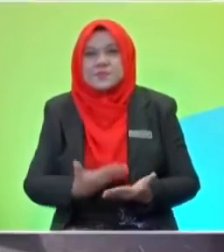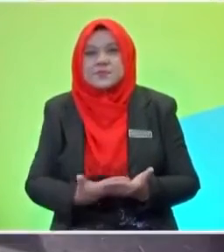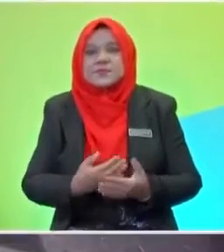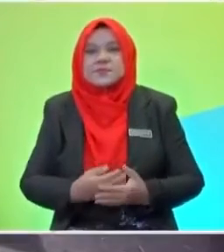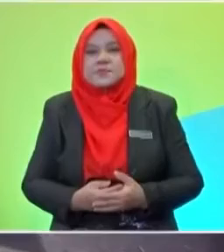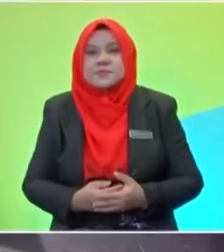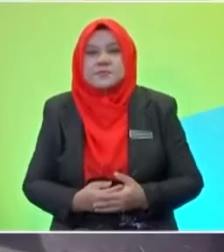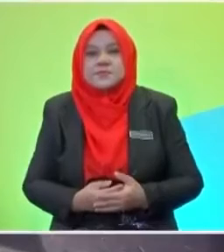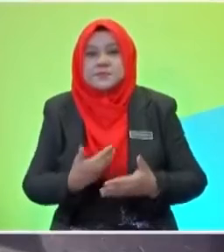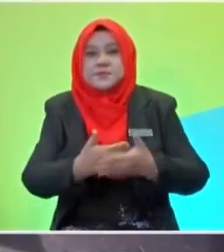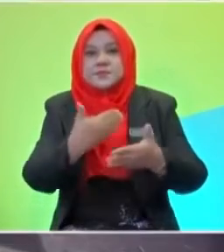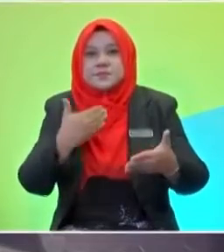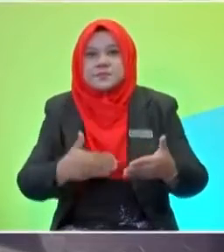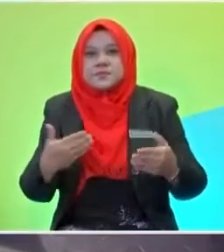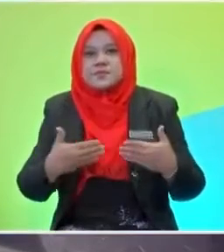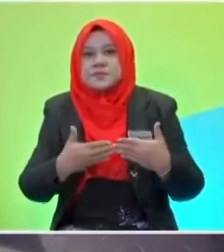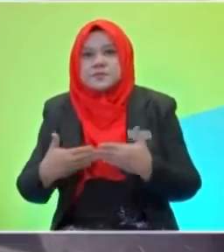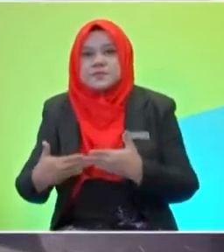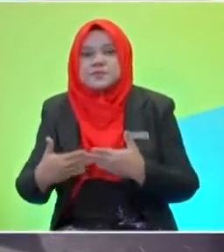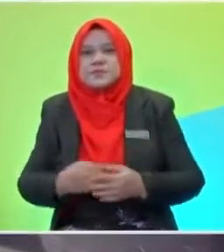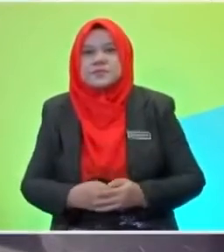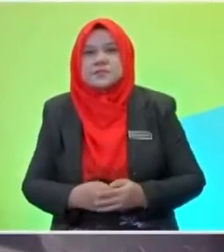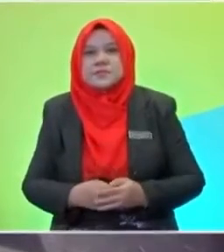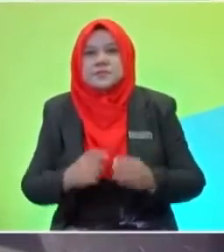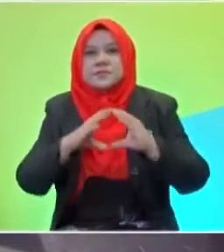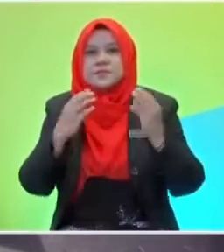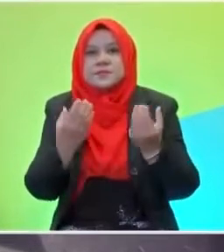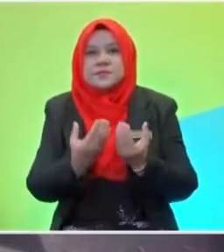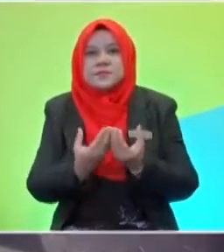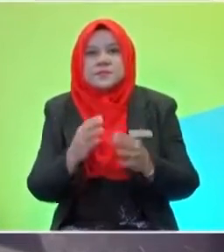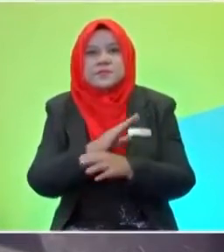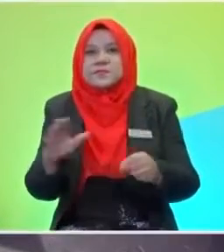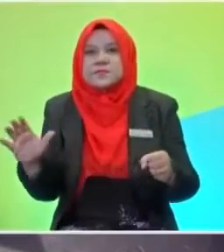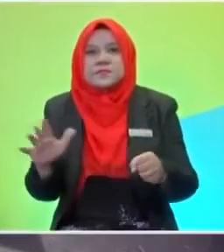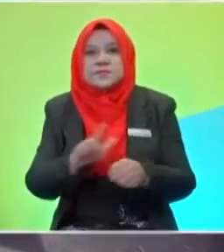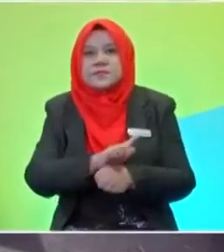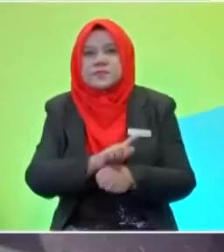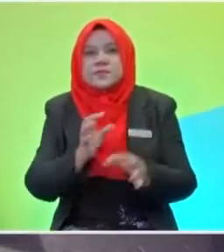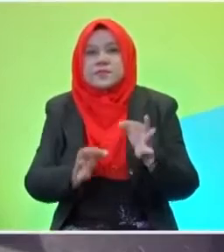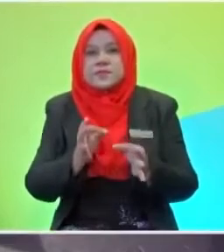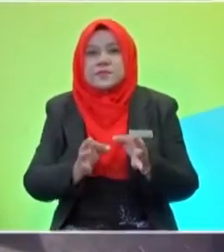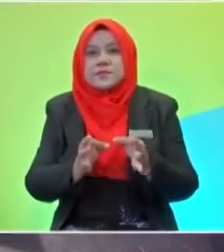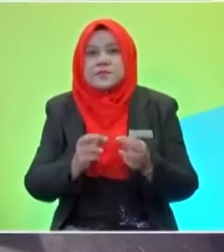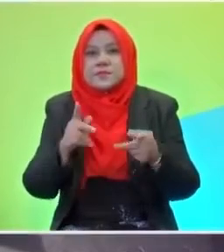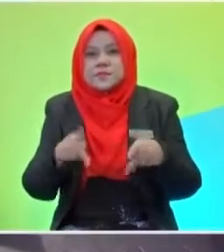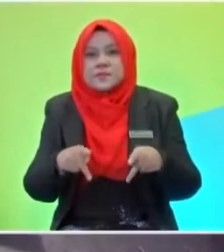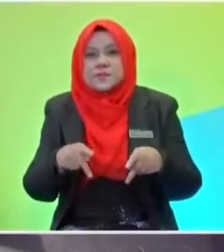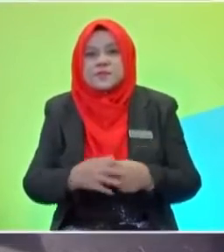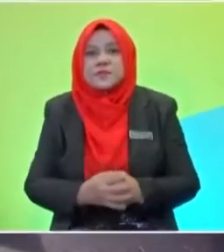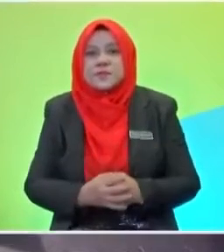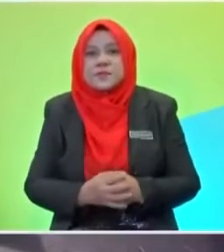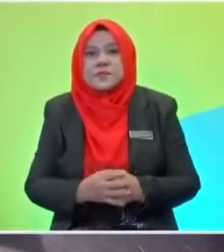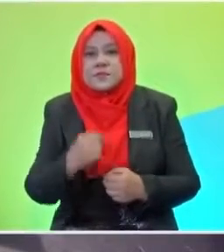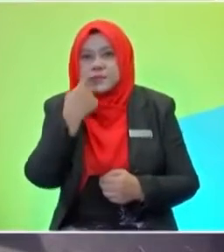Well, before we proceed, Mr. Ragu, a classroom will not be complete without classmates. Am I correct? Exactly, Chris. So, who are